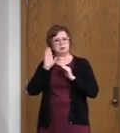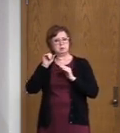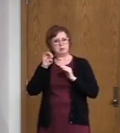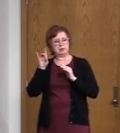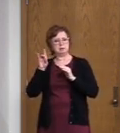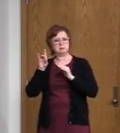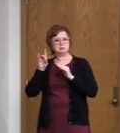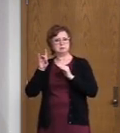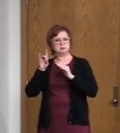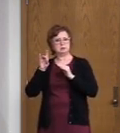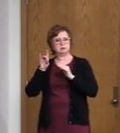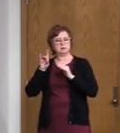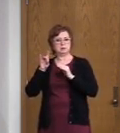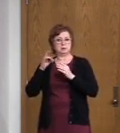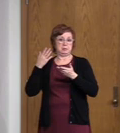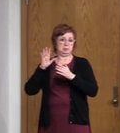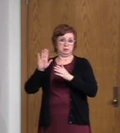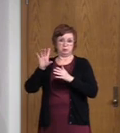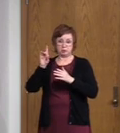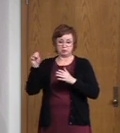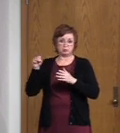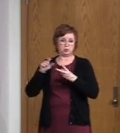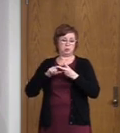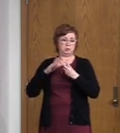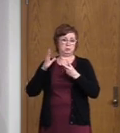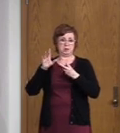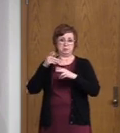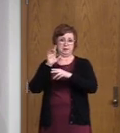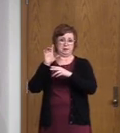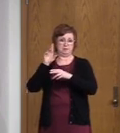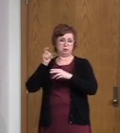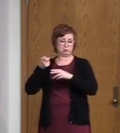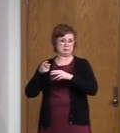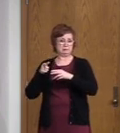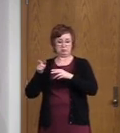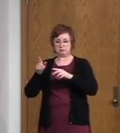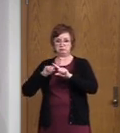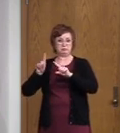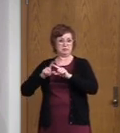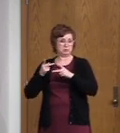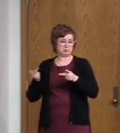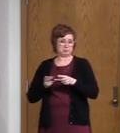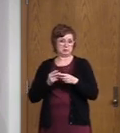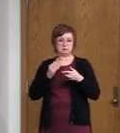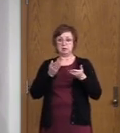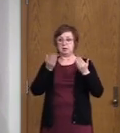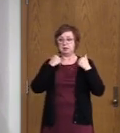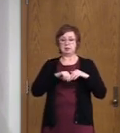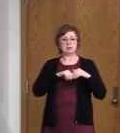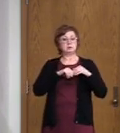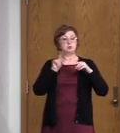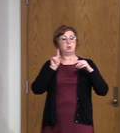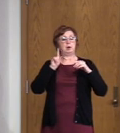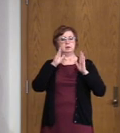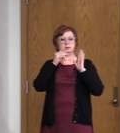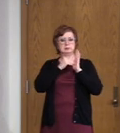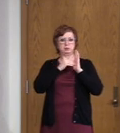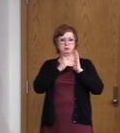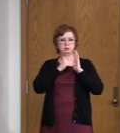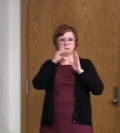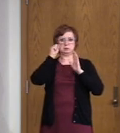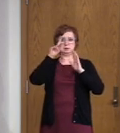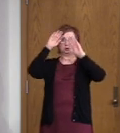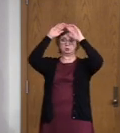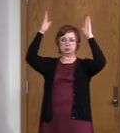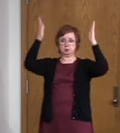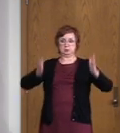community-based pharmacies in them, so there will actually be more distributed across the province. Next slide is, again, a map of central